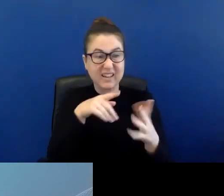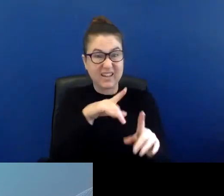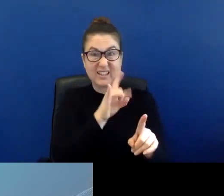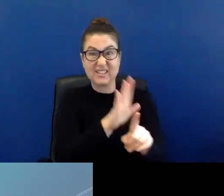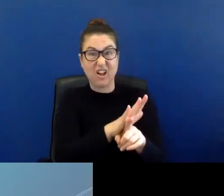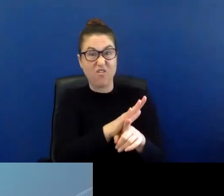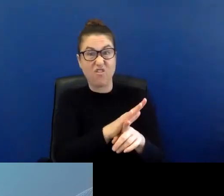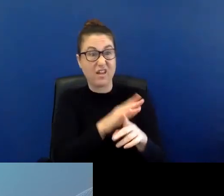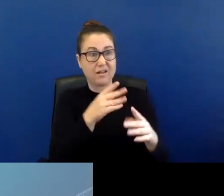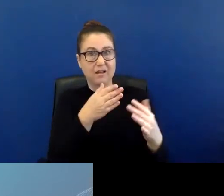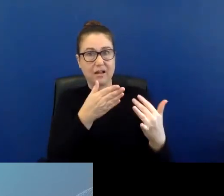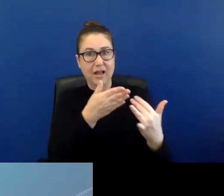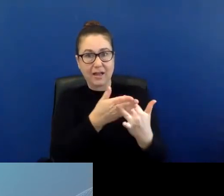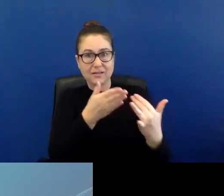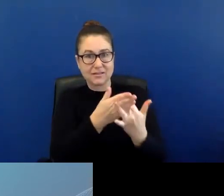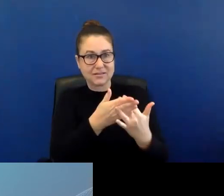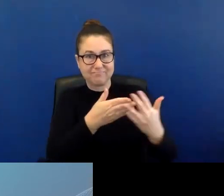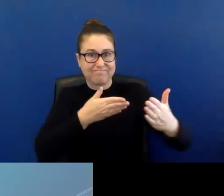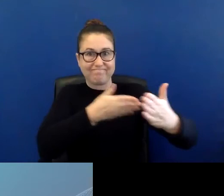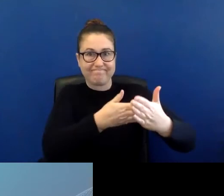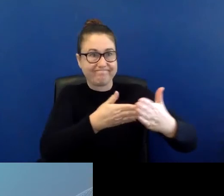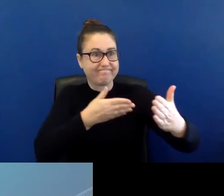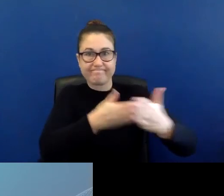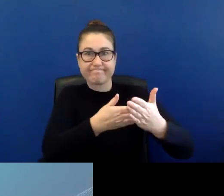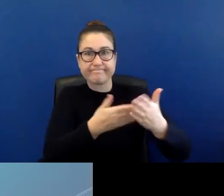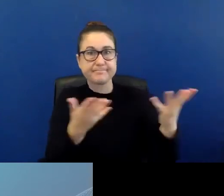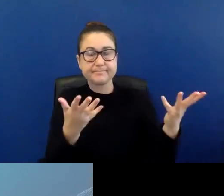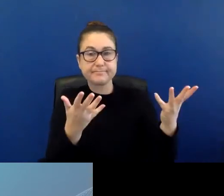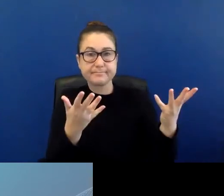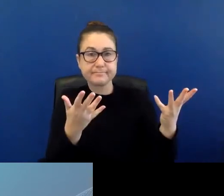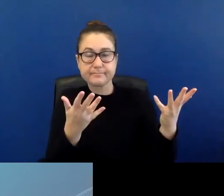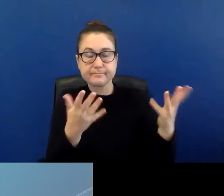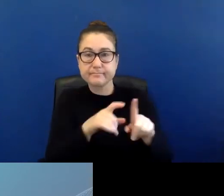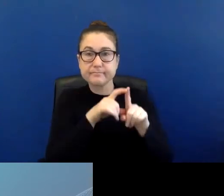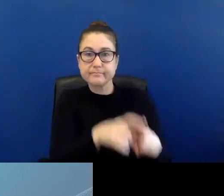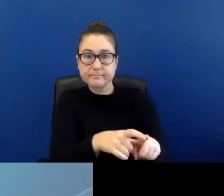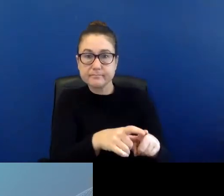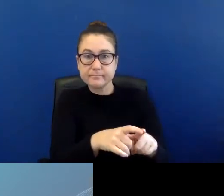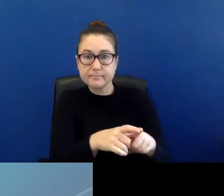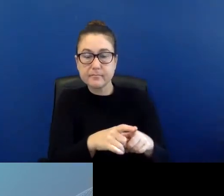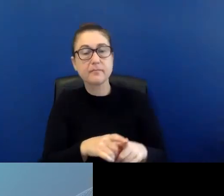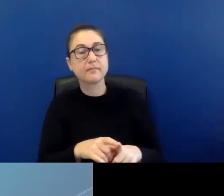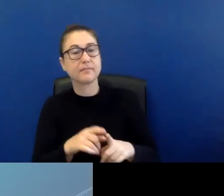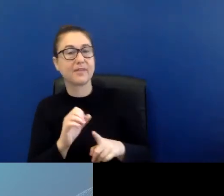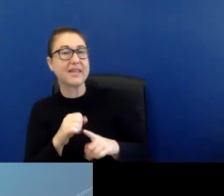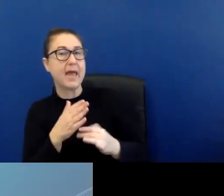itself makes those platforms really challenging to access. But